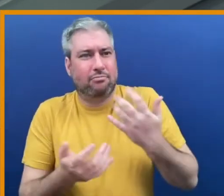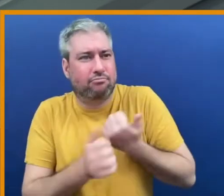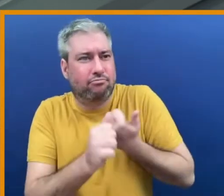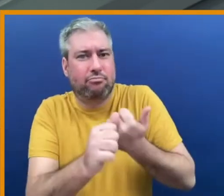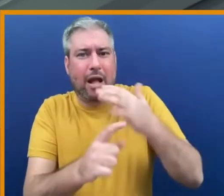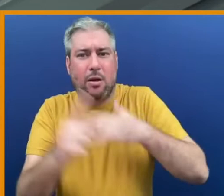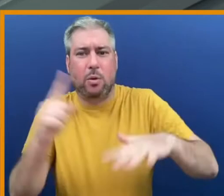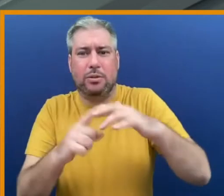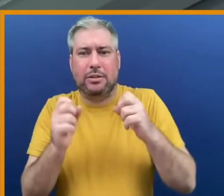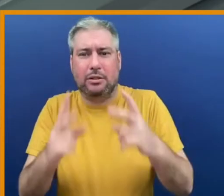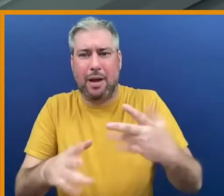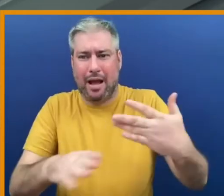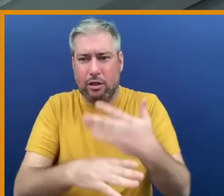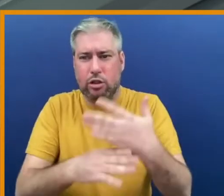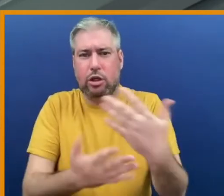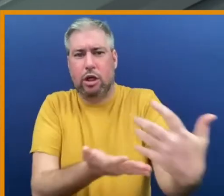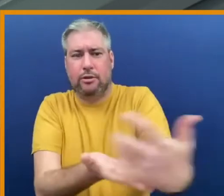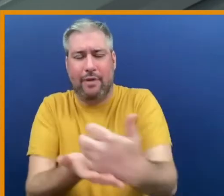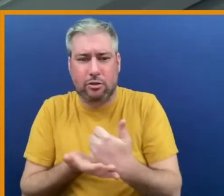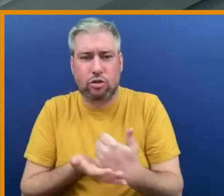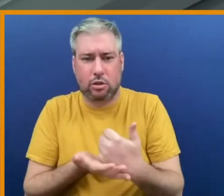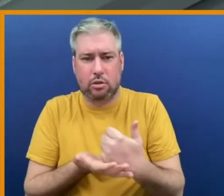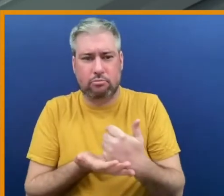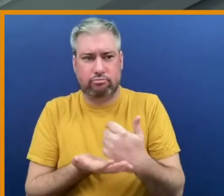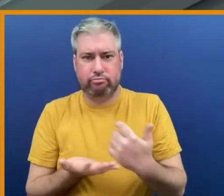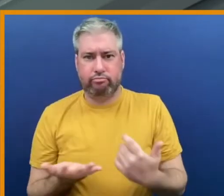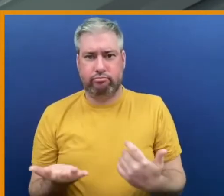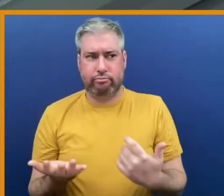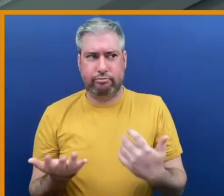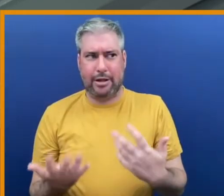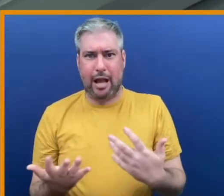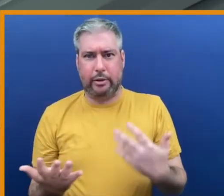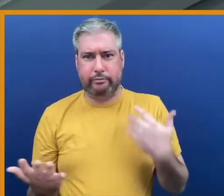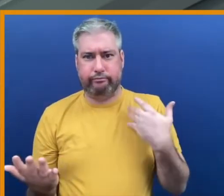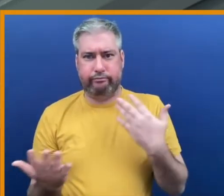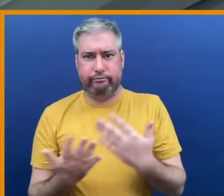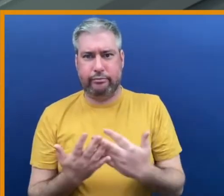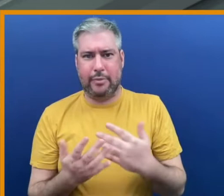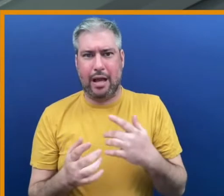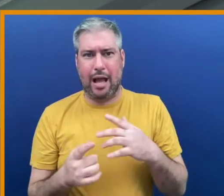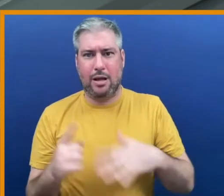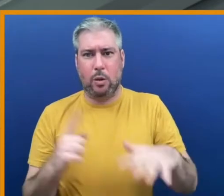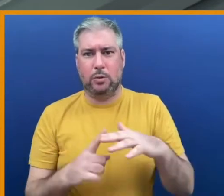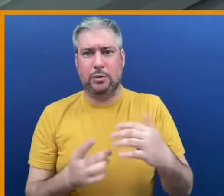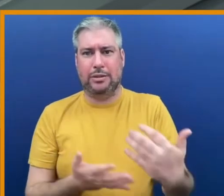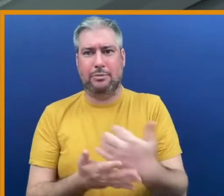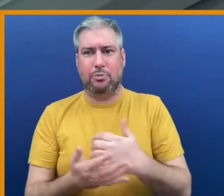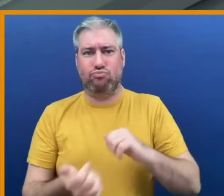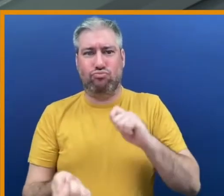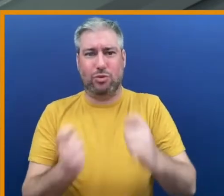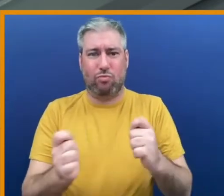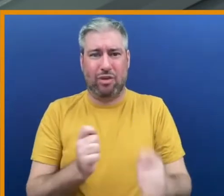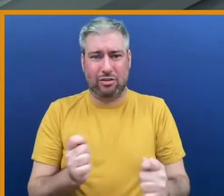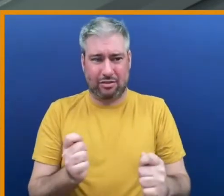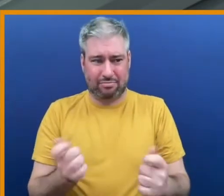decade of ecosystem restoration because we haven't done enough. And here in the UK, as Kate has